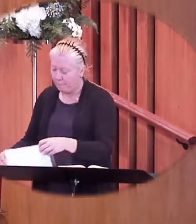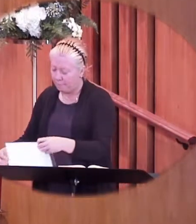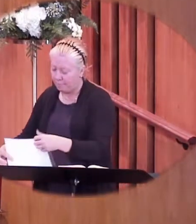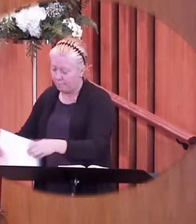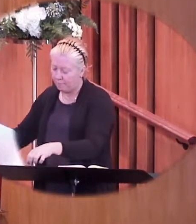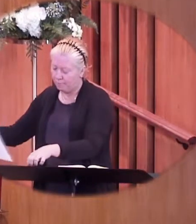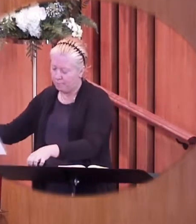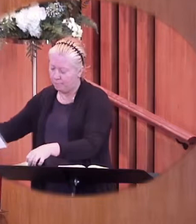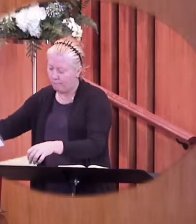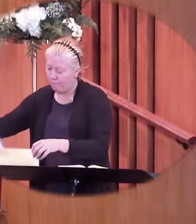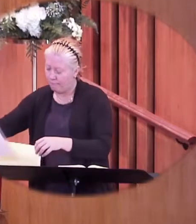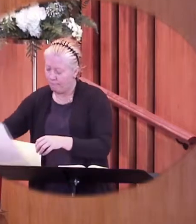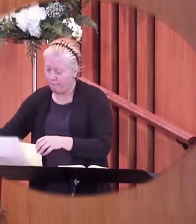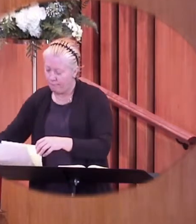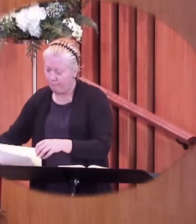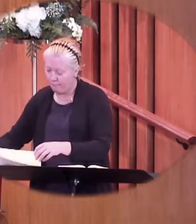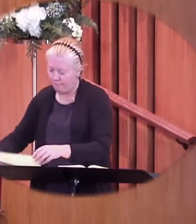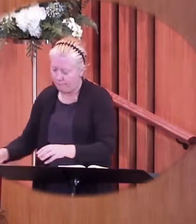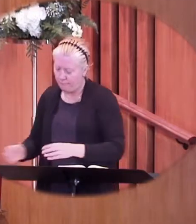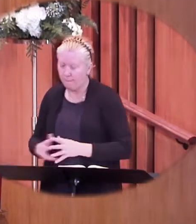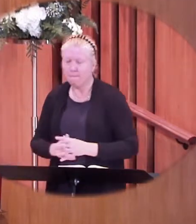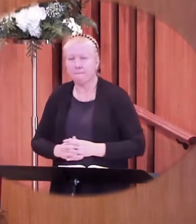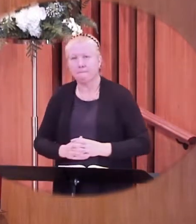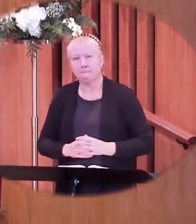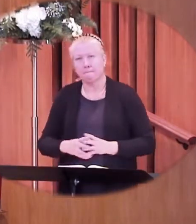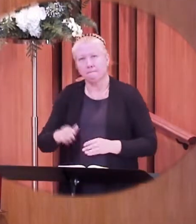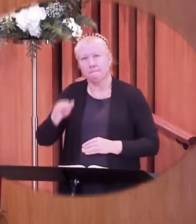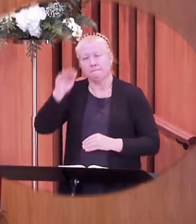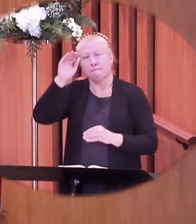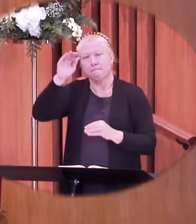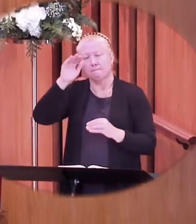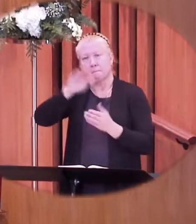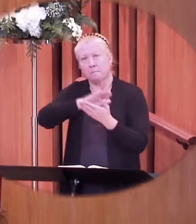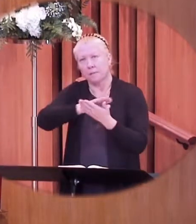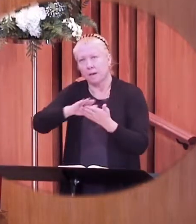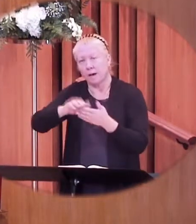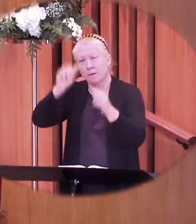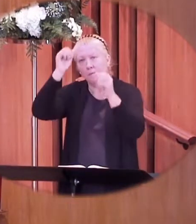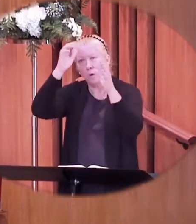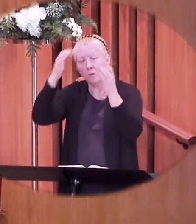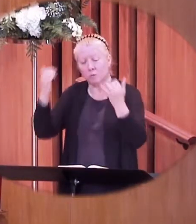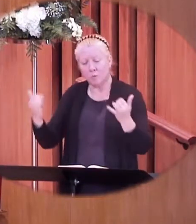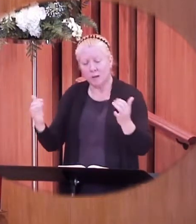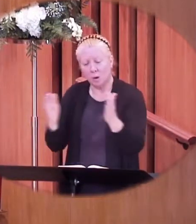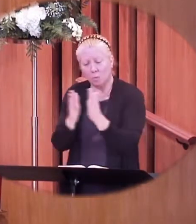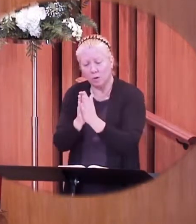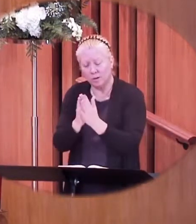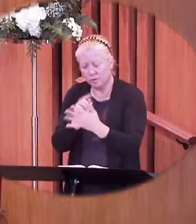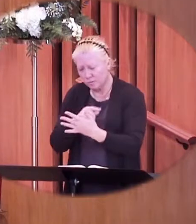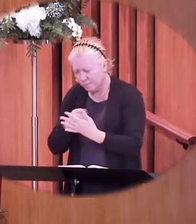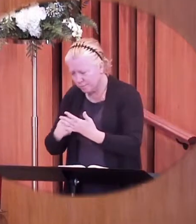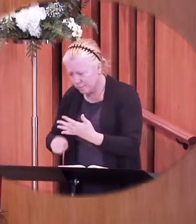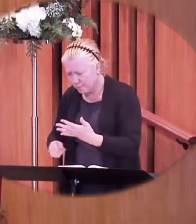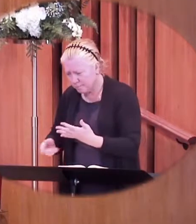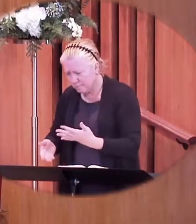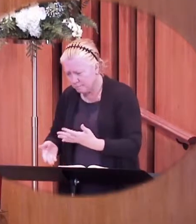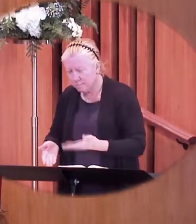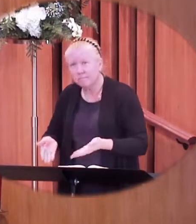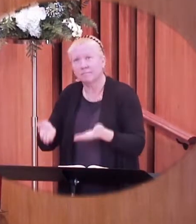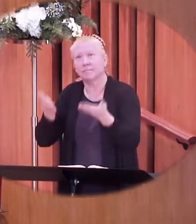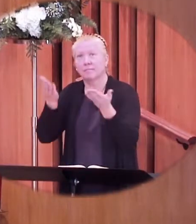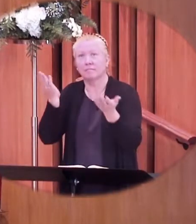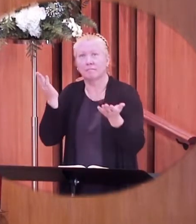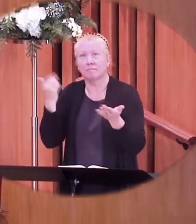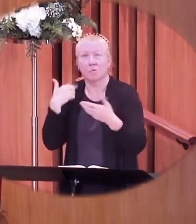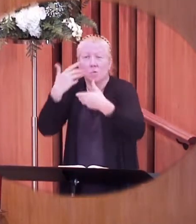Gracious Father, we bring our prayers to you this day with a trusting faith that you will turn our